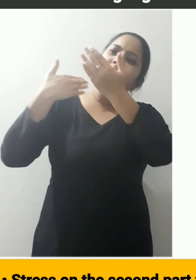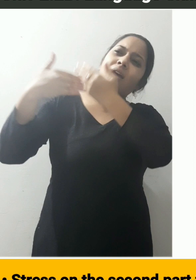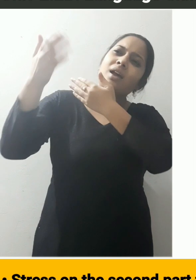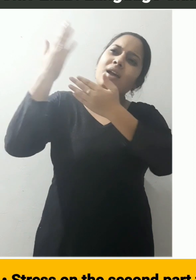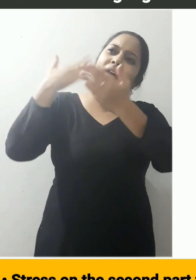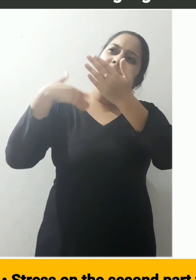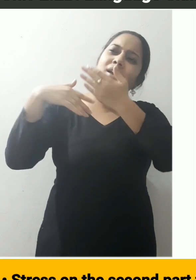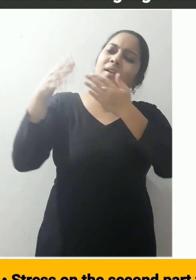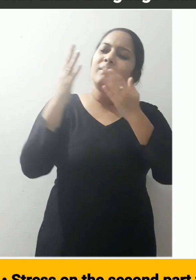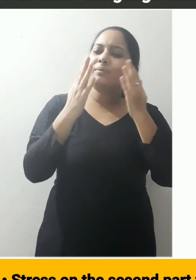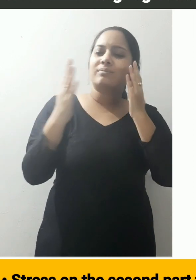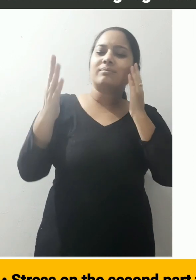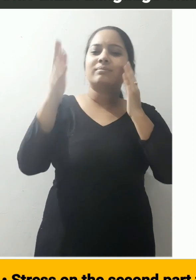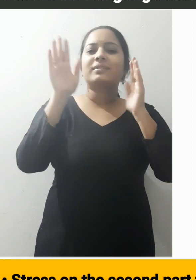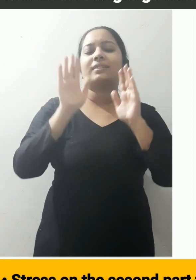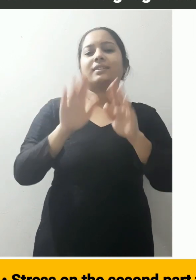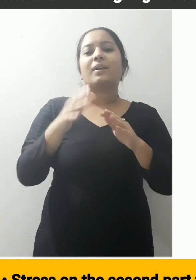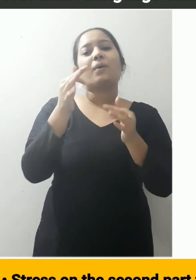ma'am.